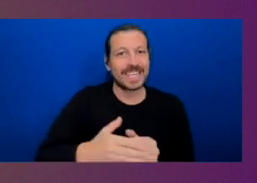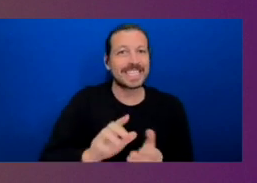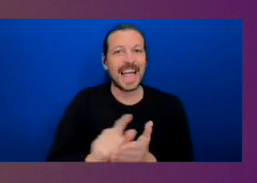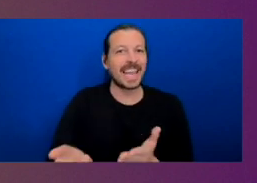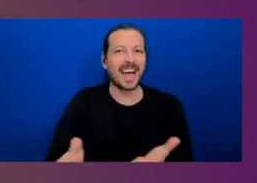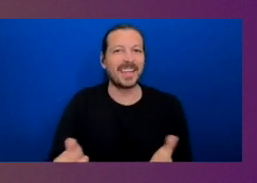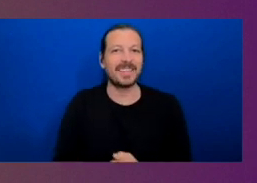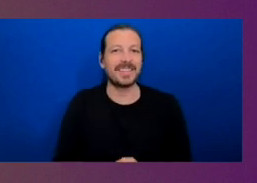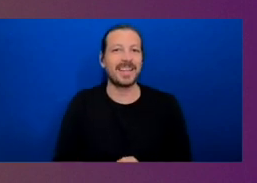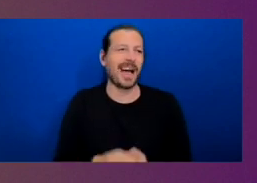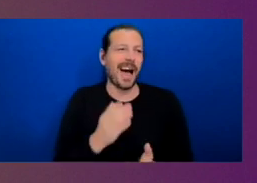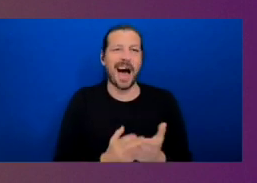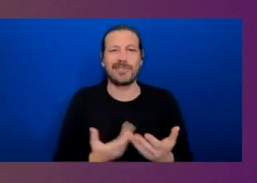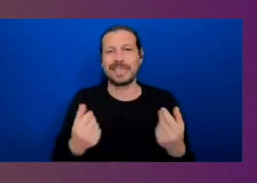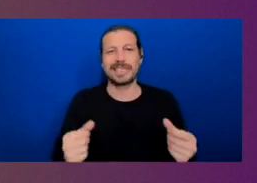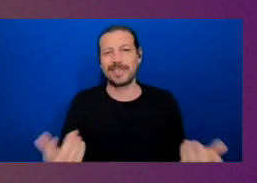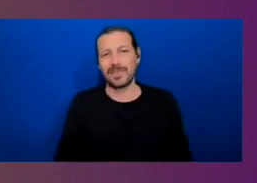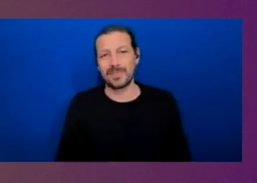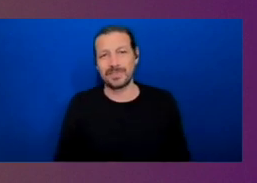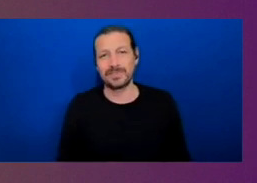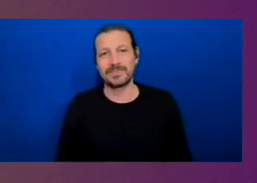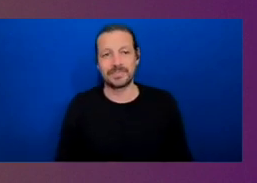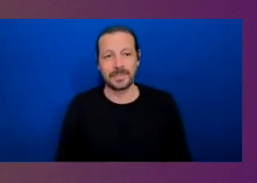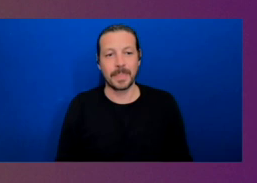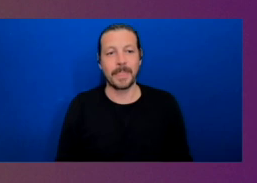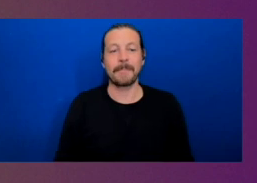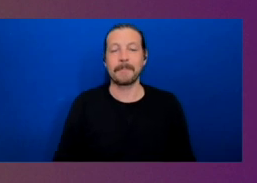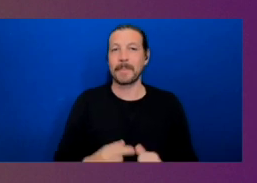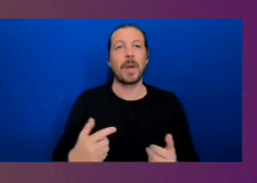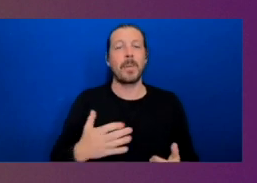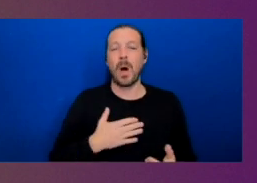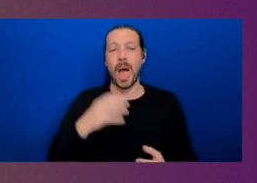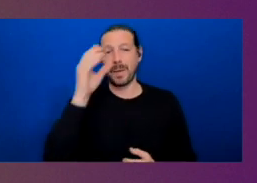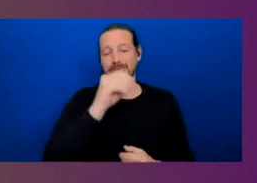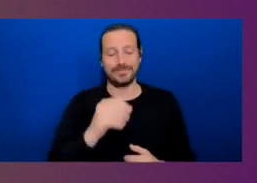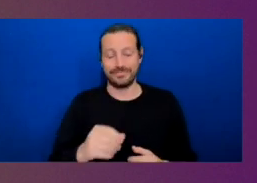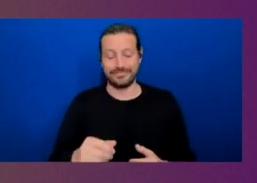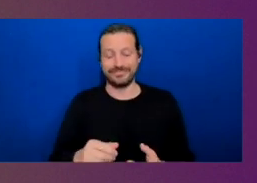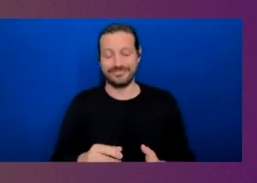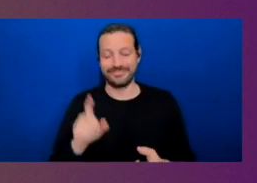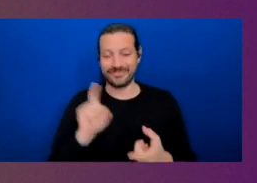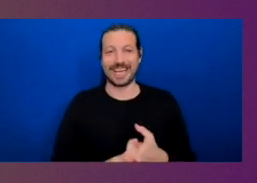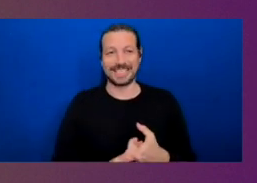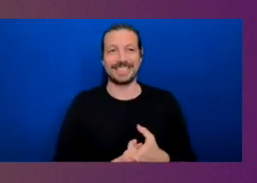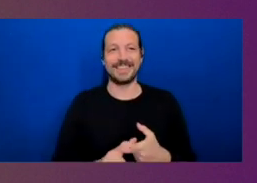much has changed my my unscientific opinion of that particular kind of balance of